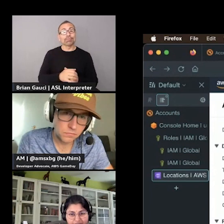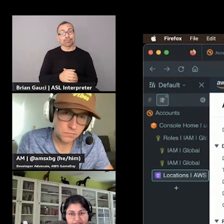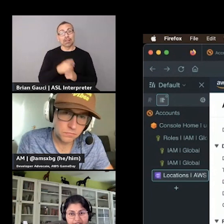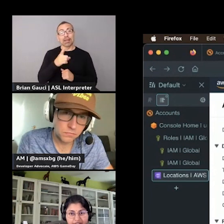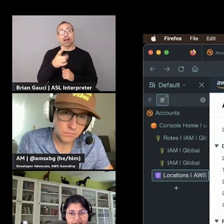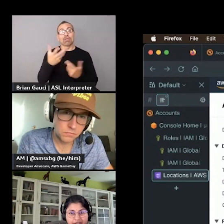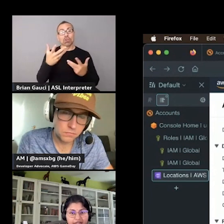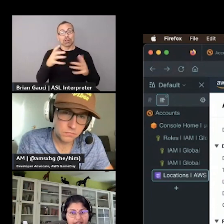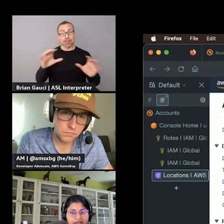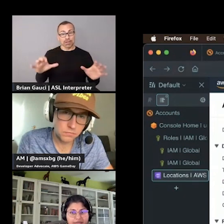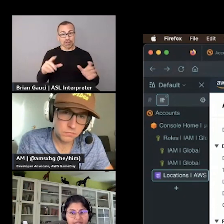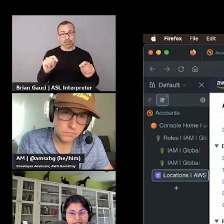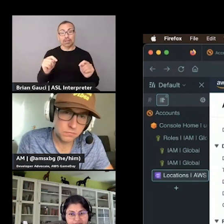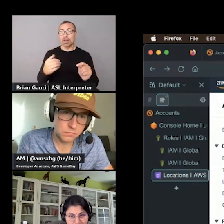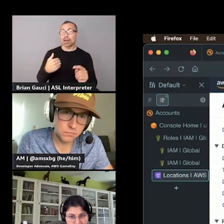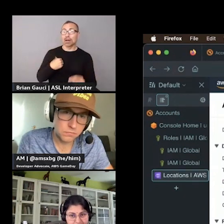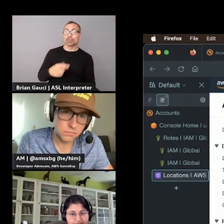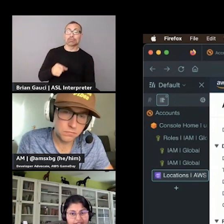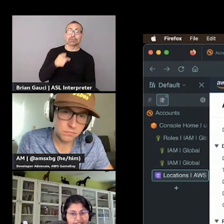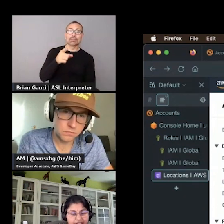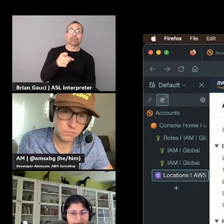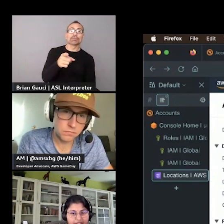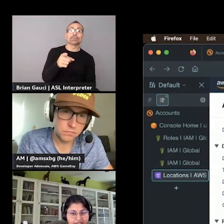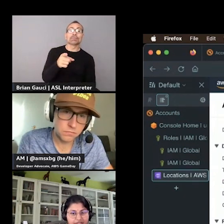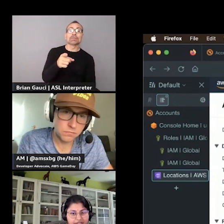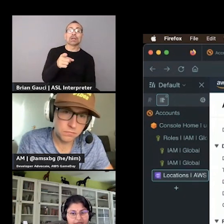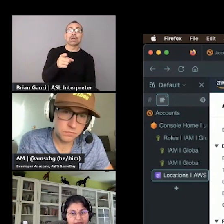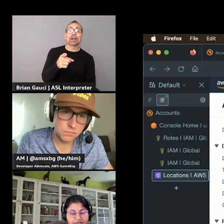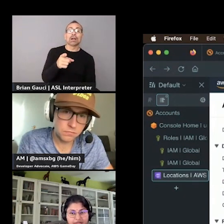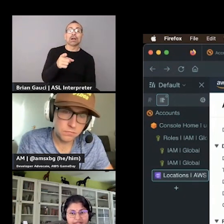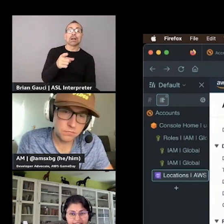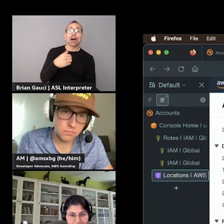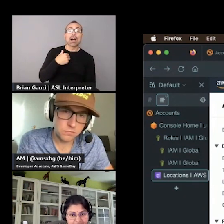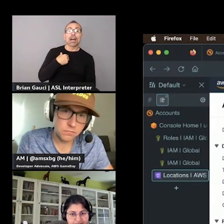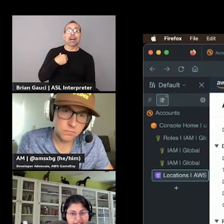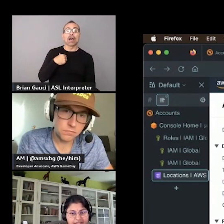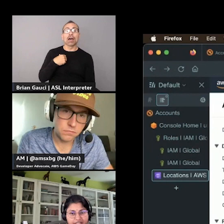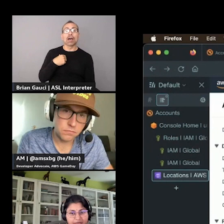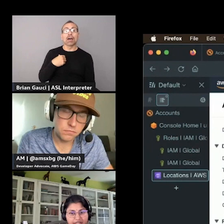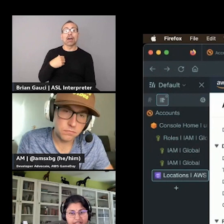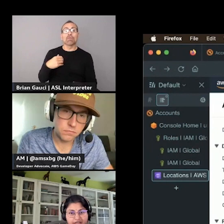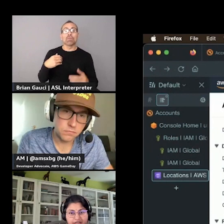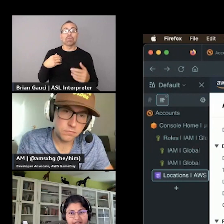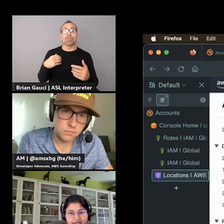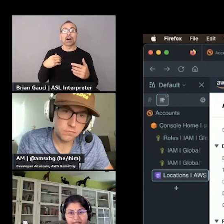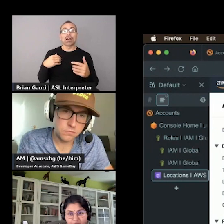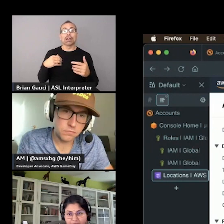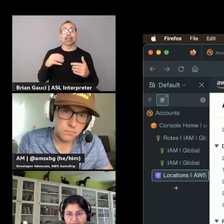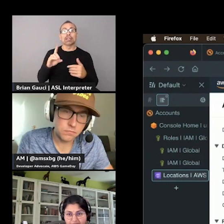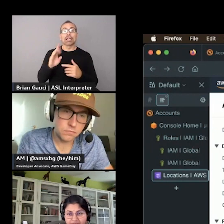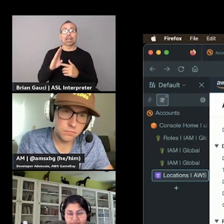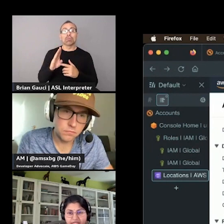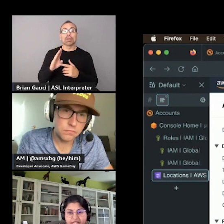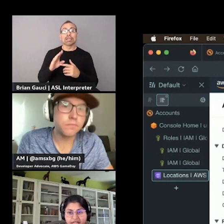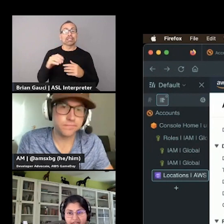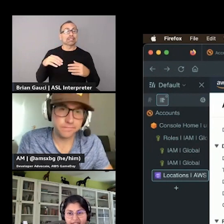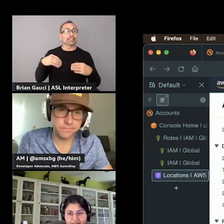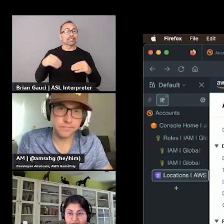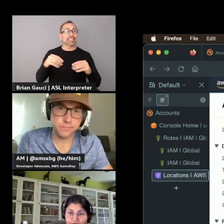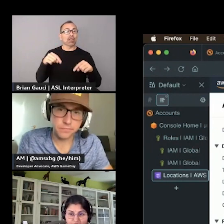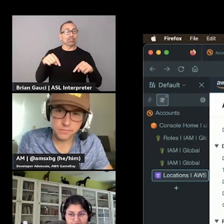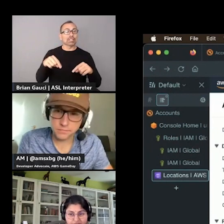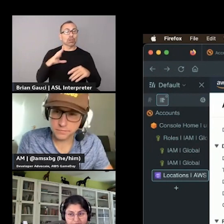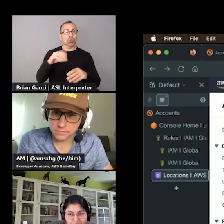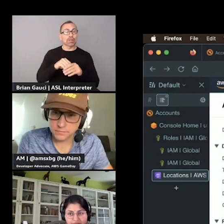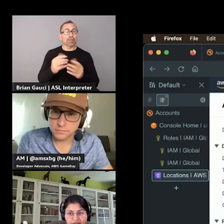have my sales database datasets here in my demo bucket, and I